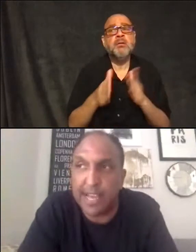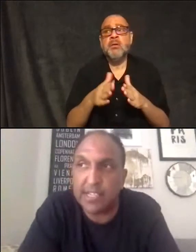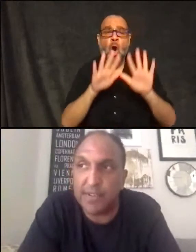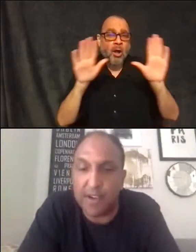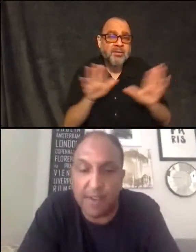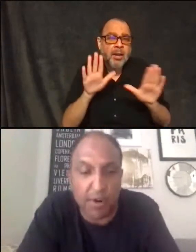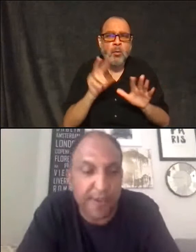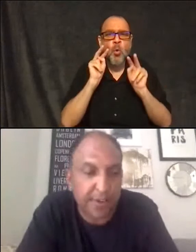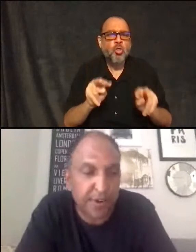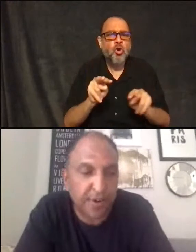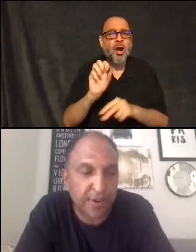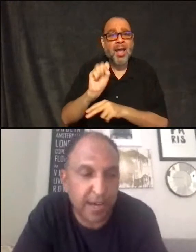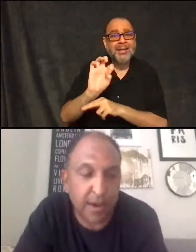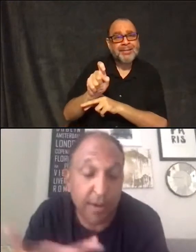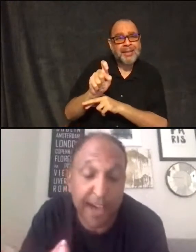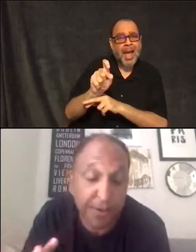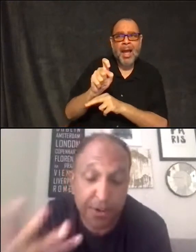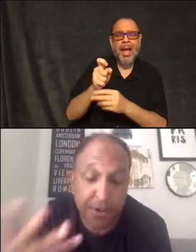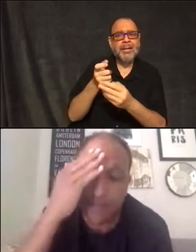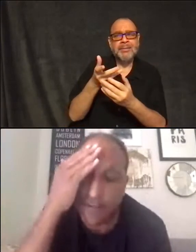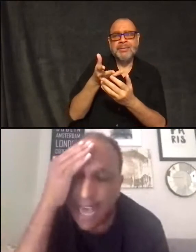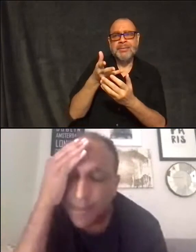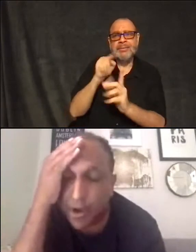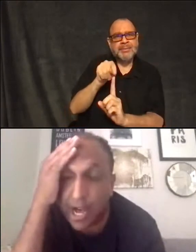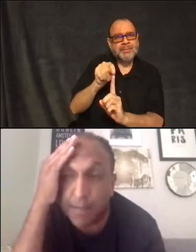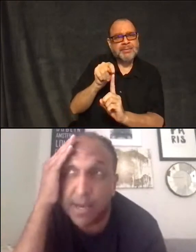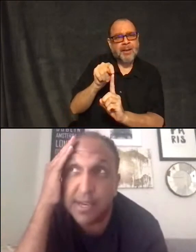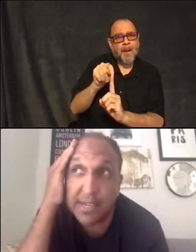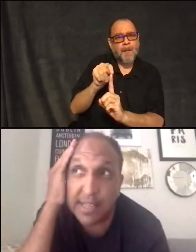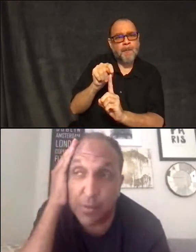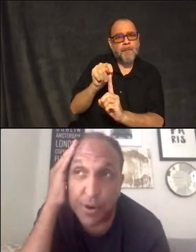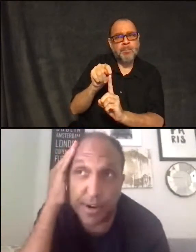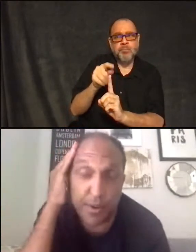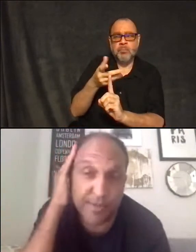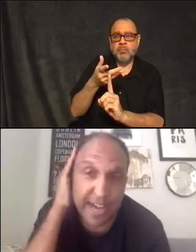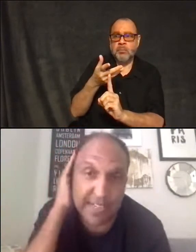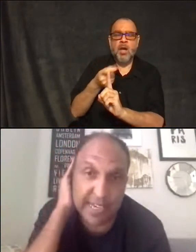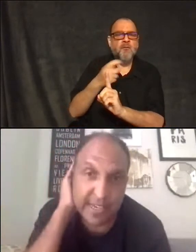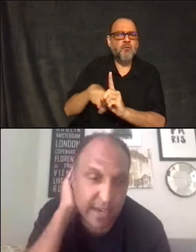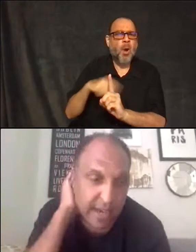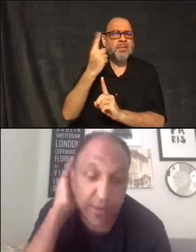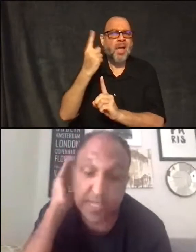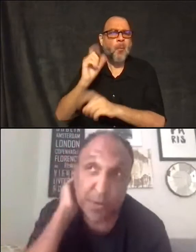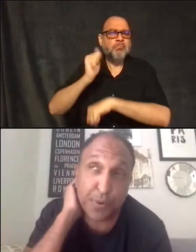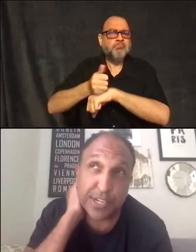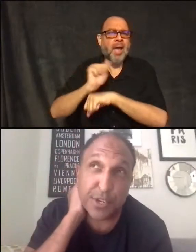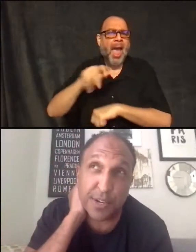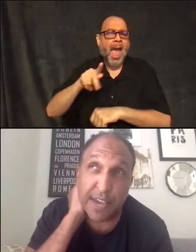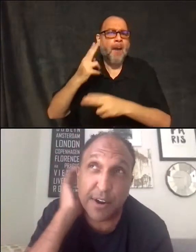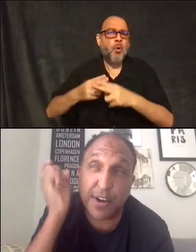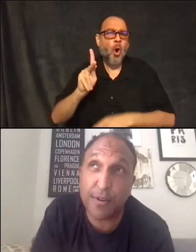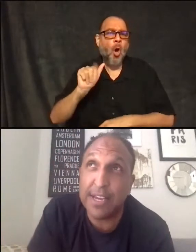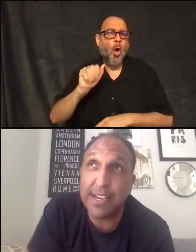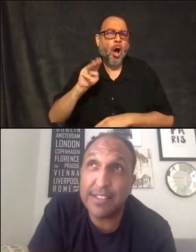wellness through the lens of a co-founder, a founder of an app called Comma that we're advising. They raised 3.2